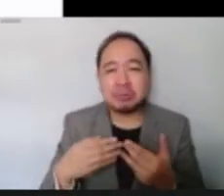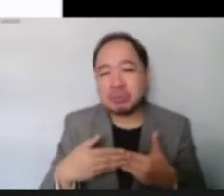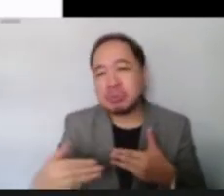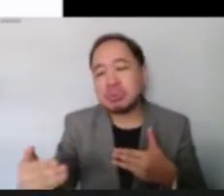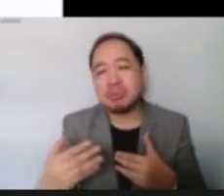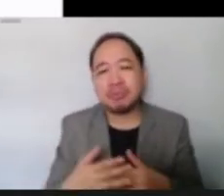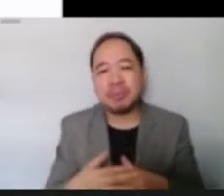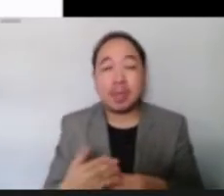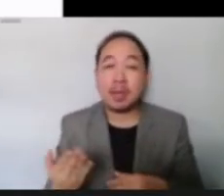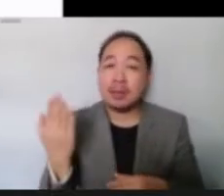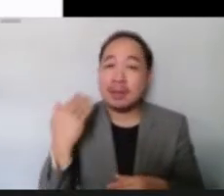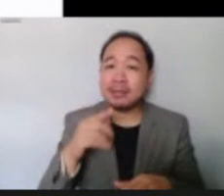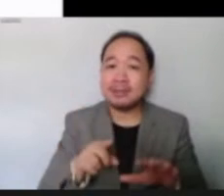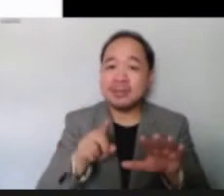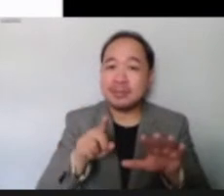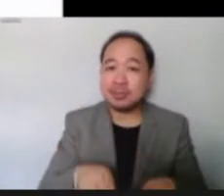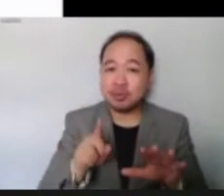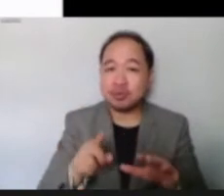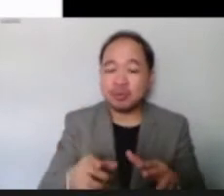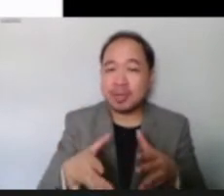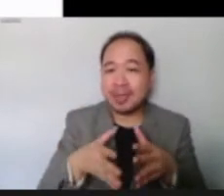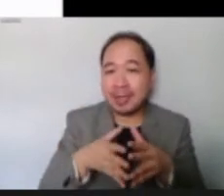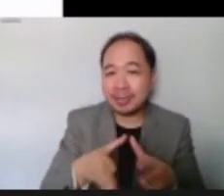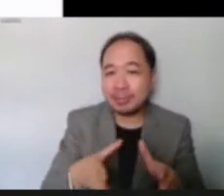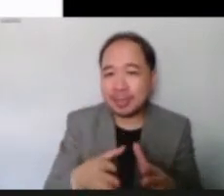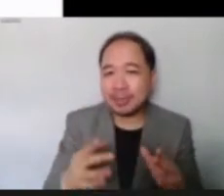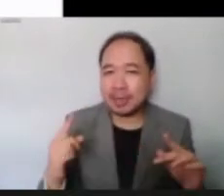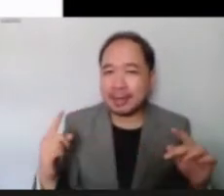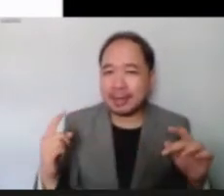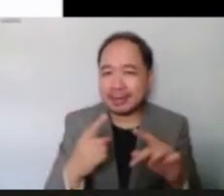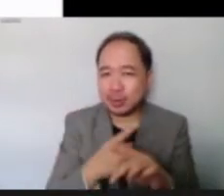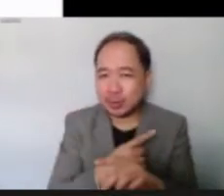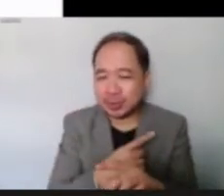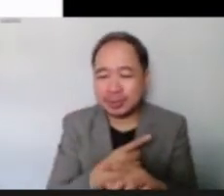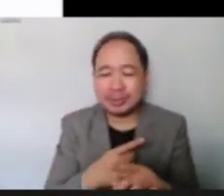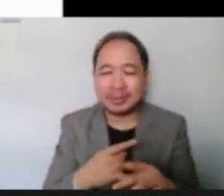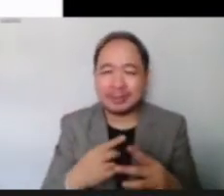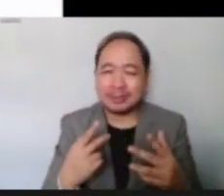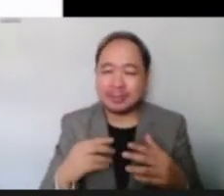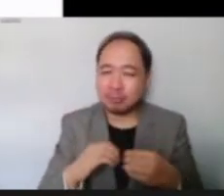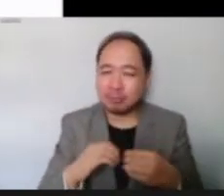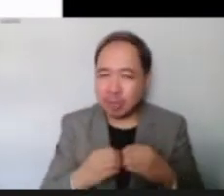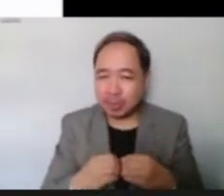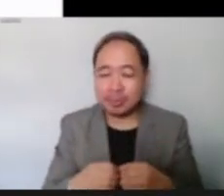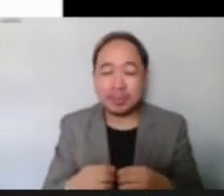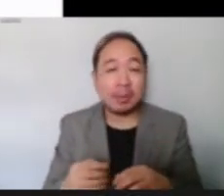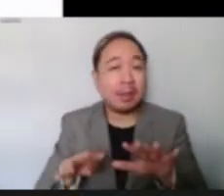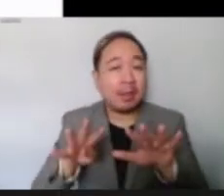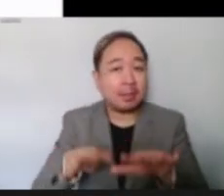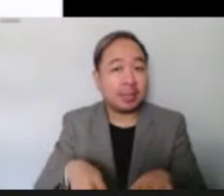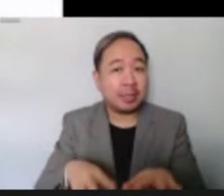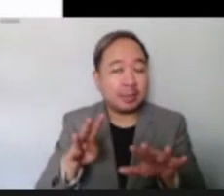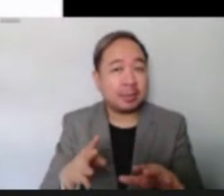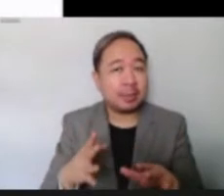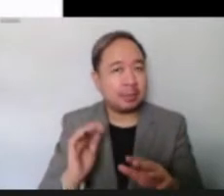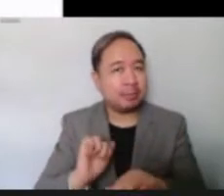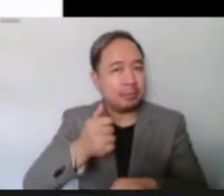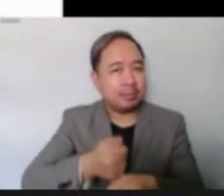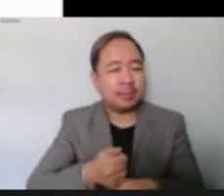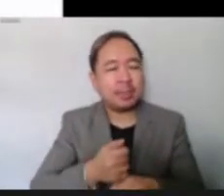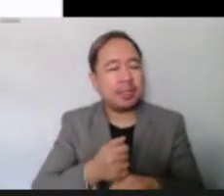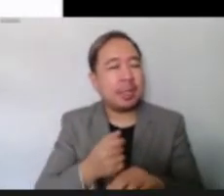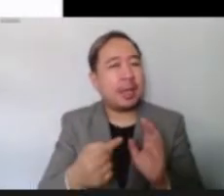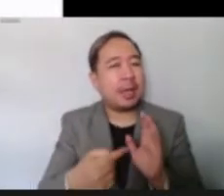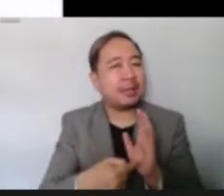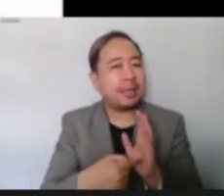that led us with a text that was very complex and very difficult in September a technical group simplified that